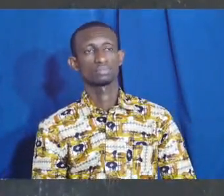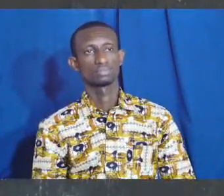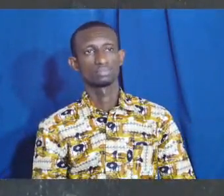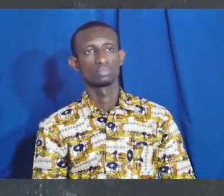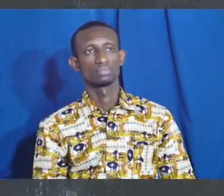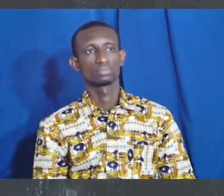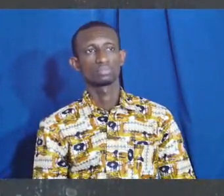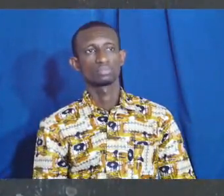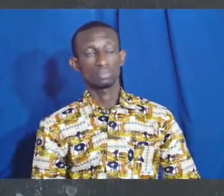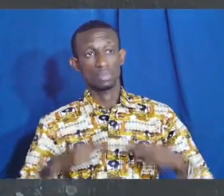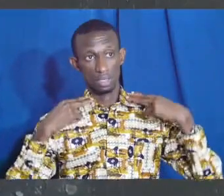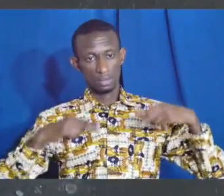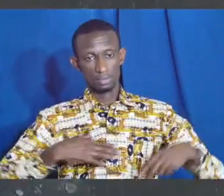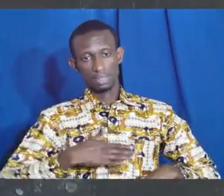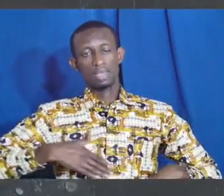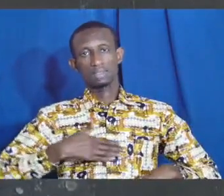sciences.